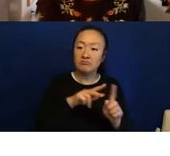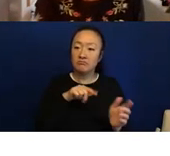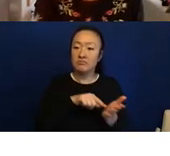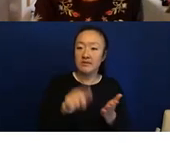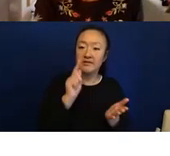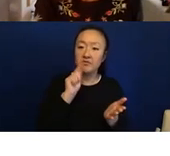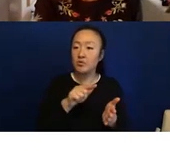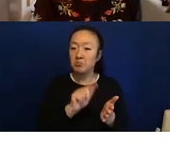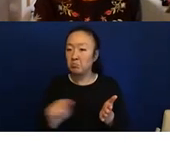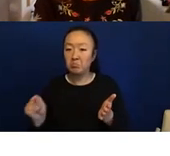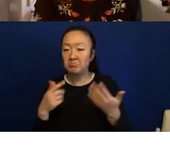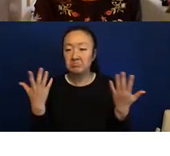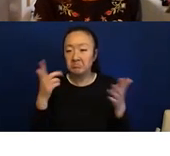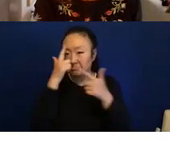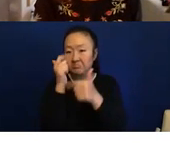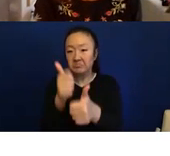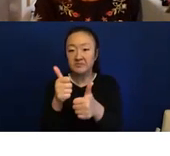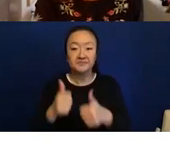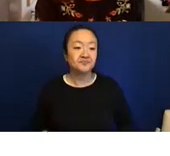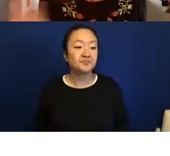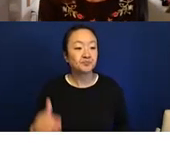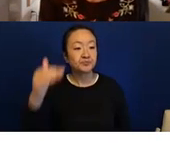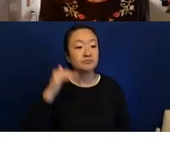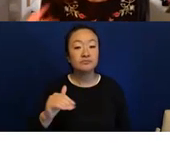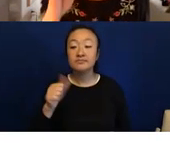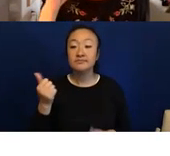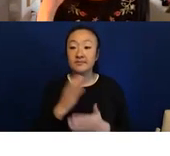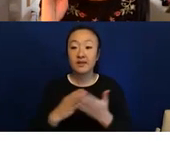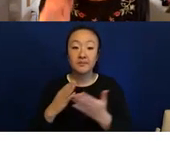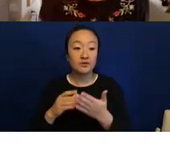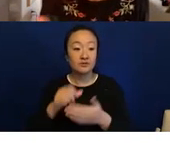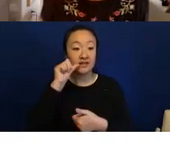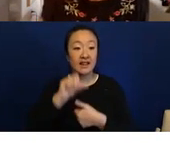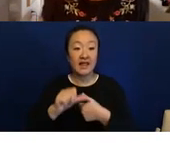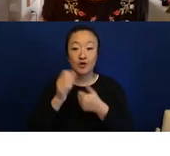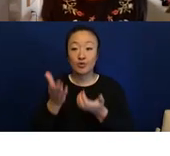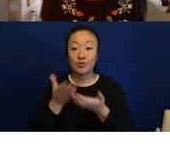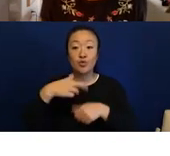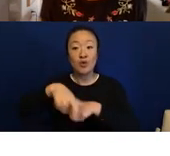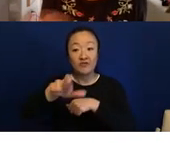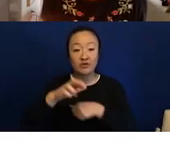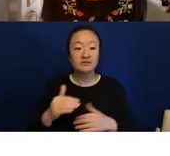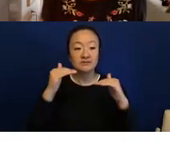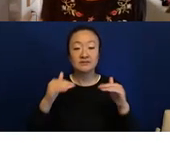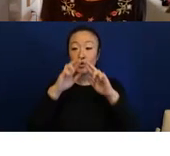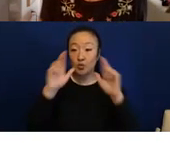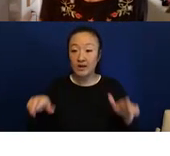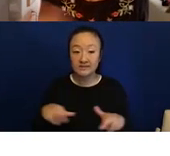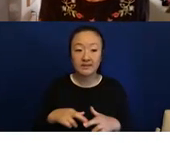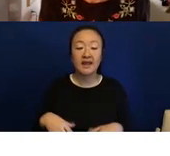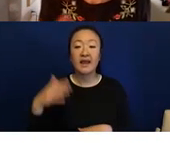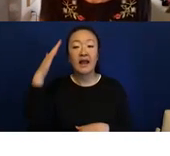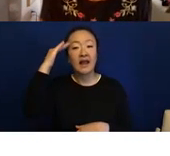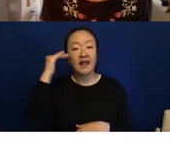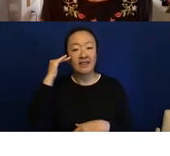Next is, okay, the other components are a letter of reference, a resume, and a headshot. The letter of reference